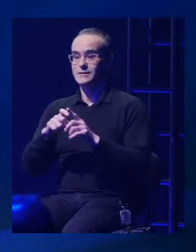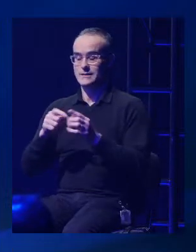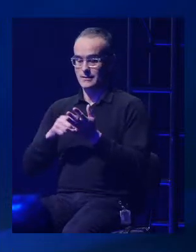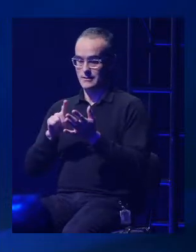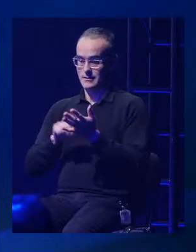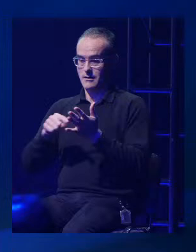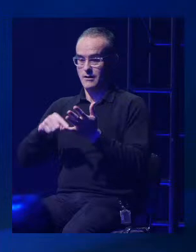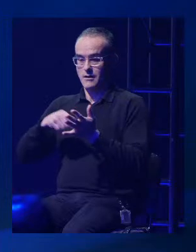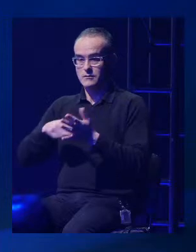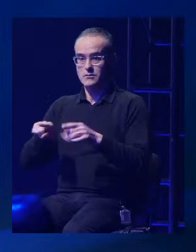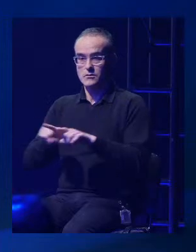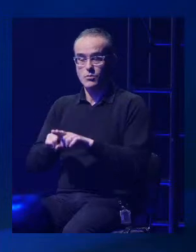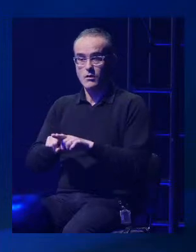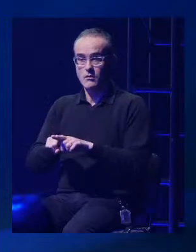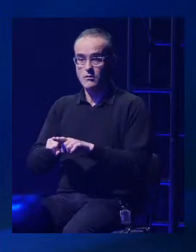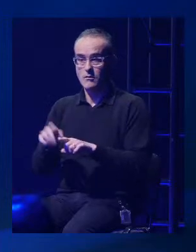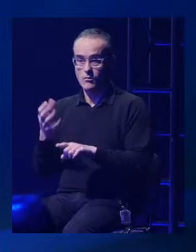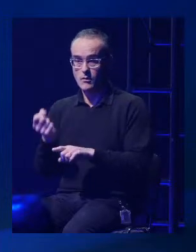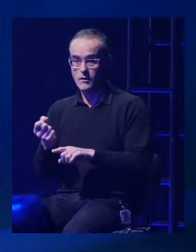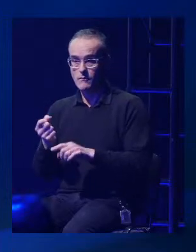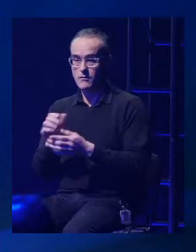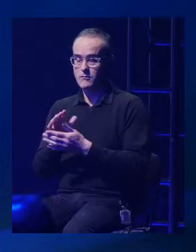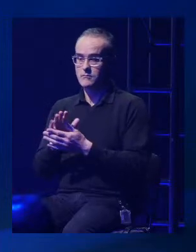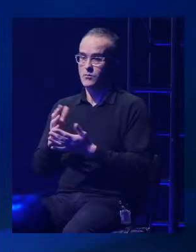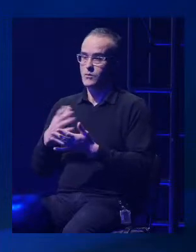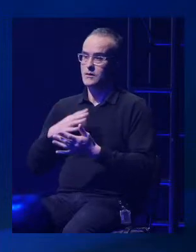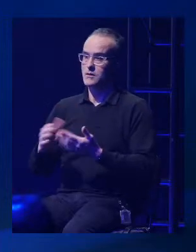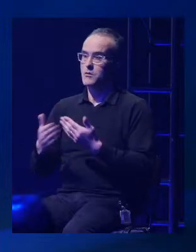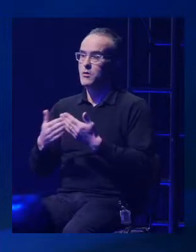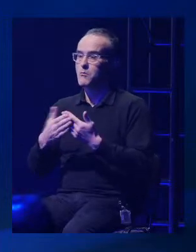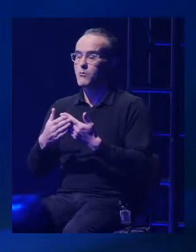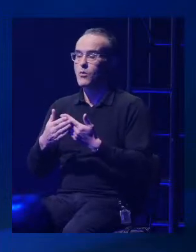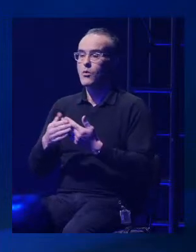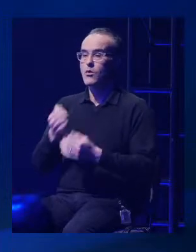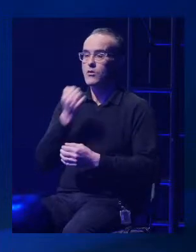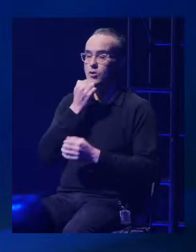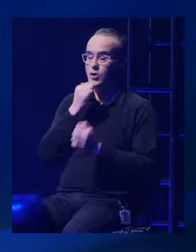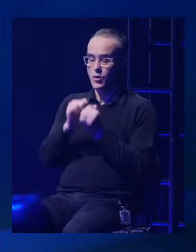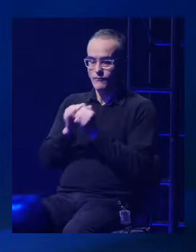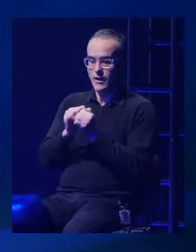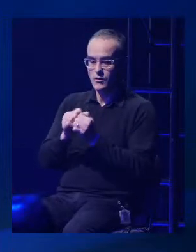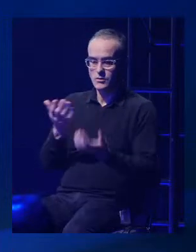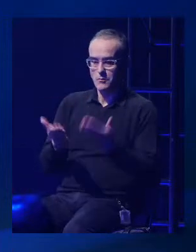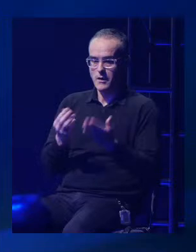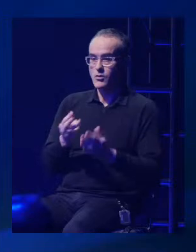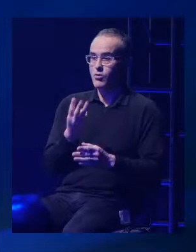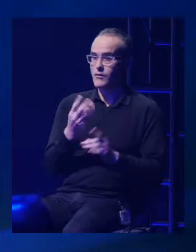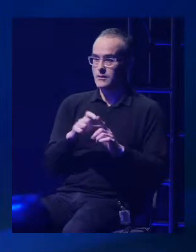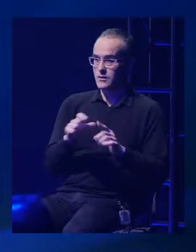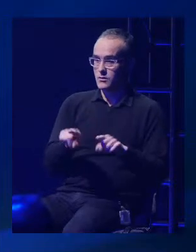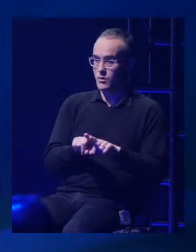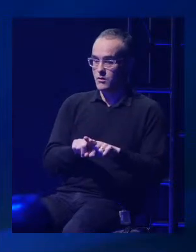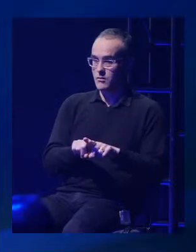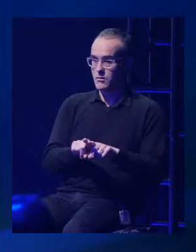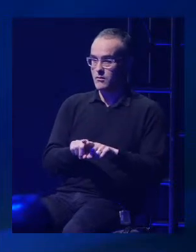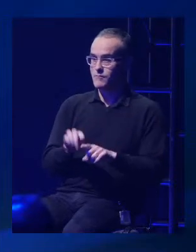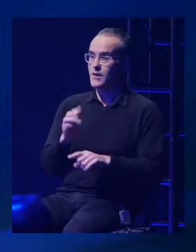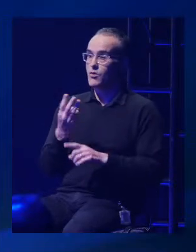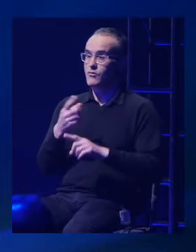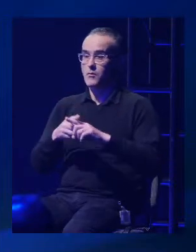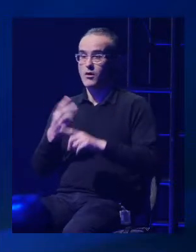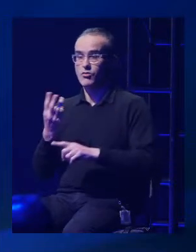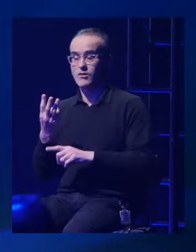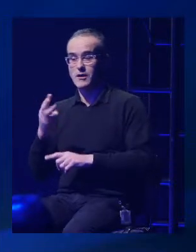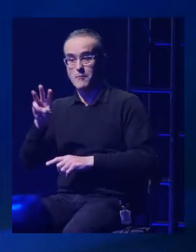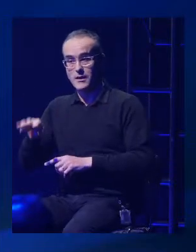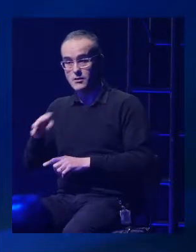needs on set. It utilizes more code values than a 3D LUT, so there's more efficiency in that too. And of course, 3x3 matrices as well. These